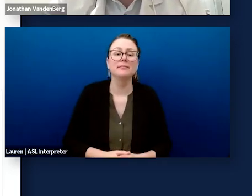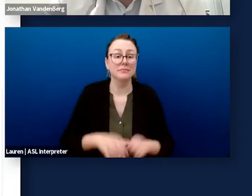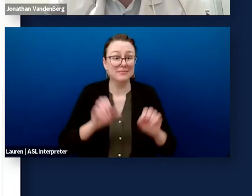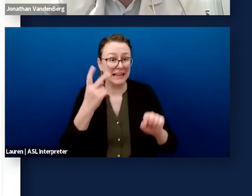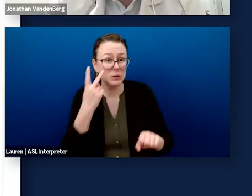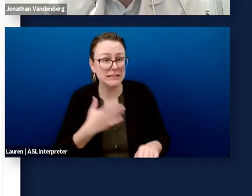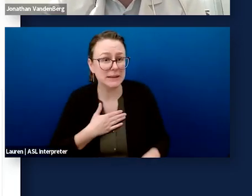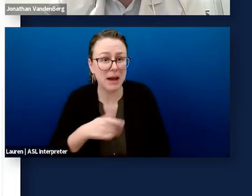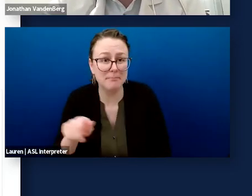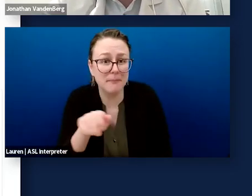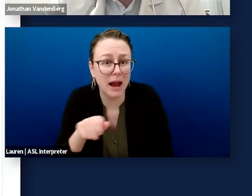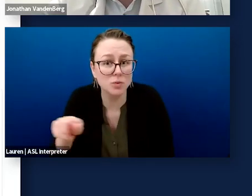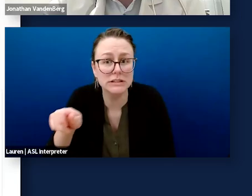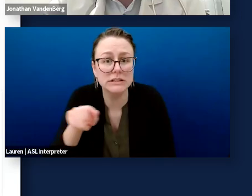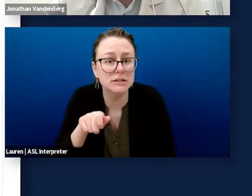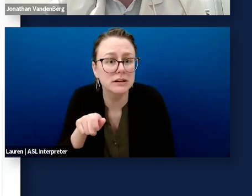my mouse as well?